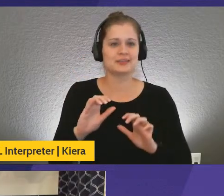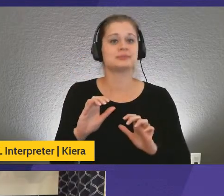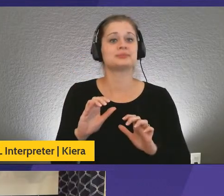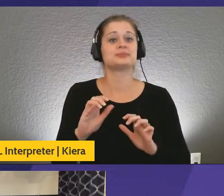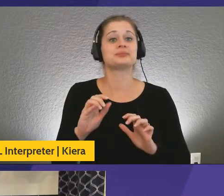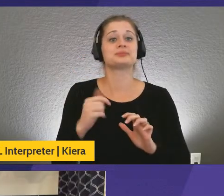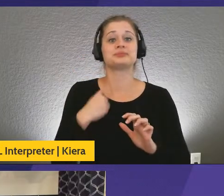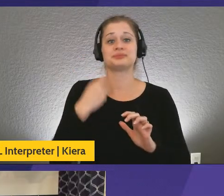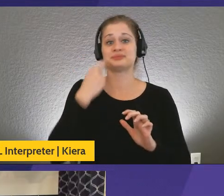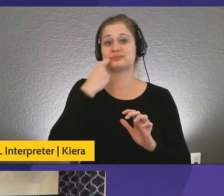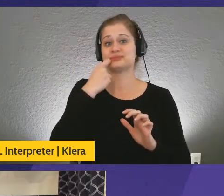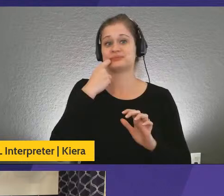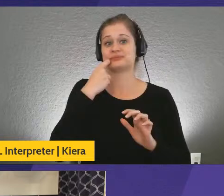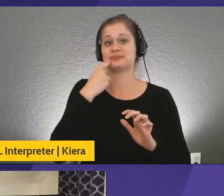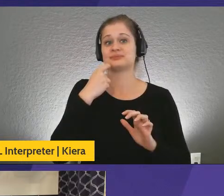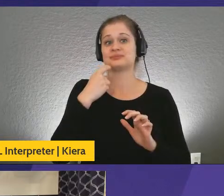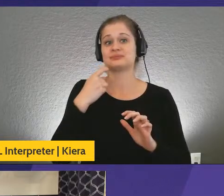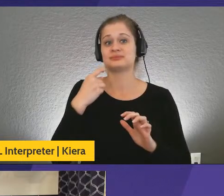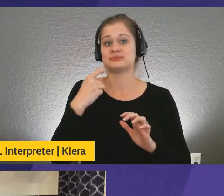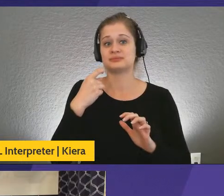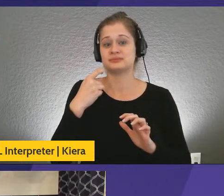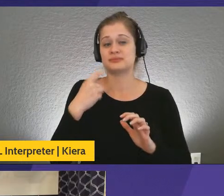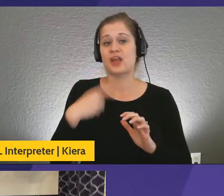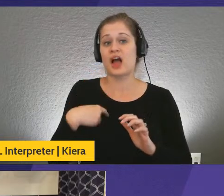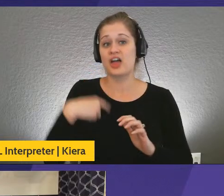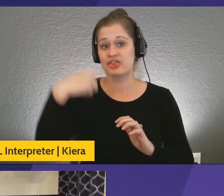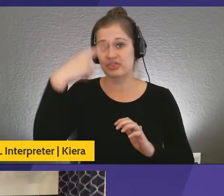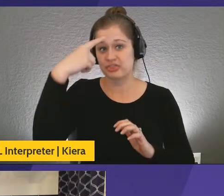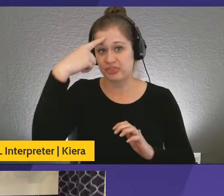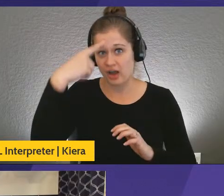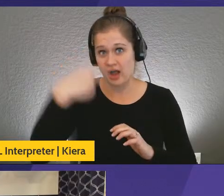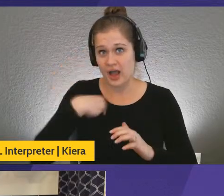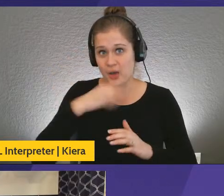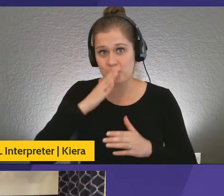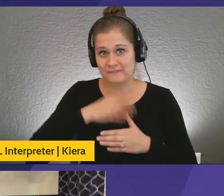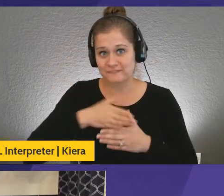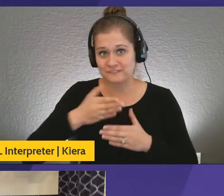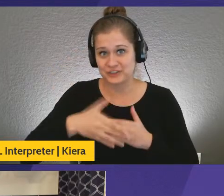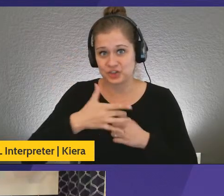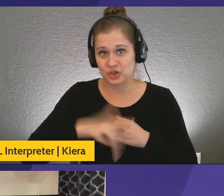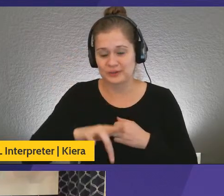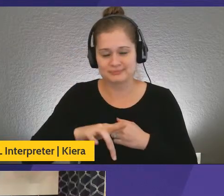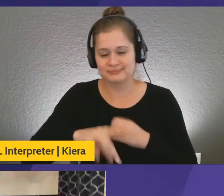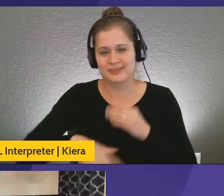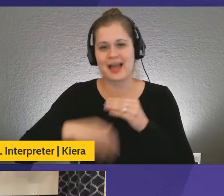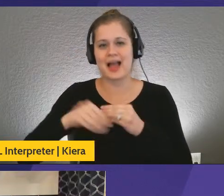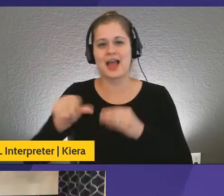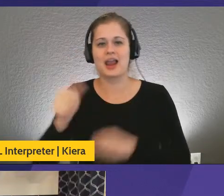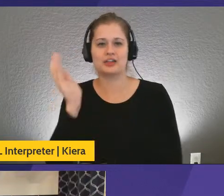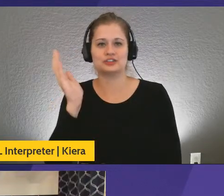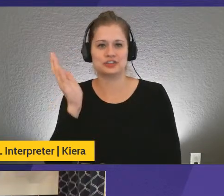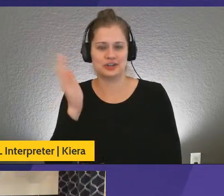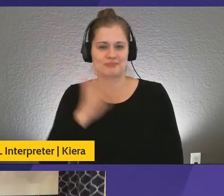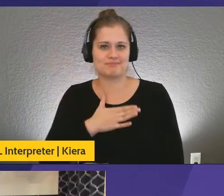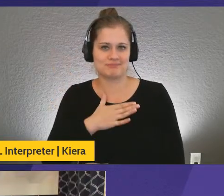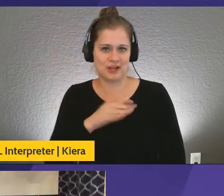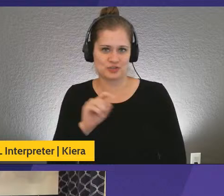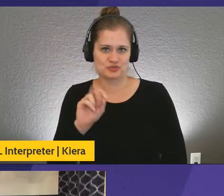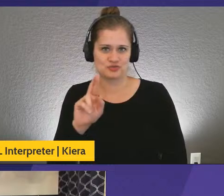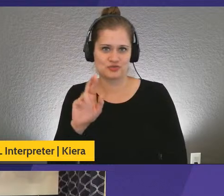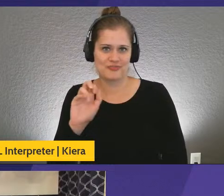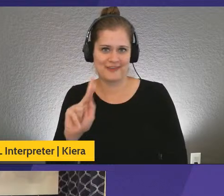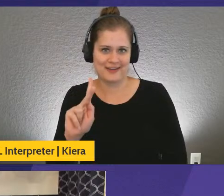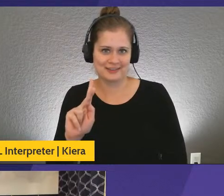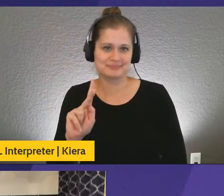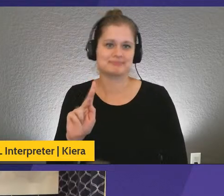another talk at the end of my track when I thought I was finishing early. But I'll stop talking because this